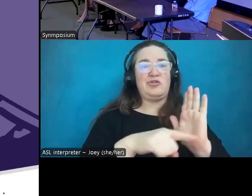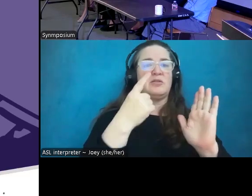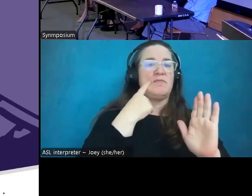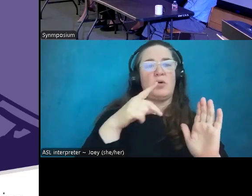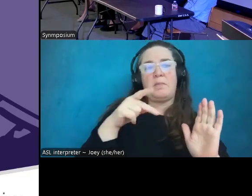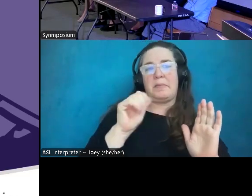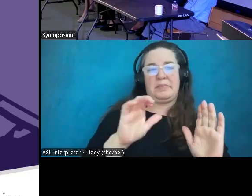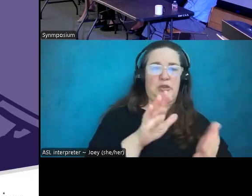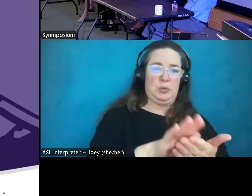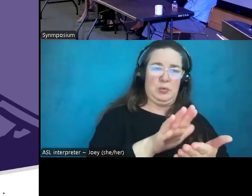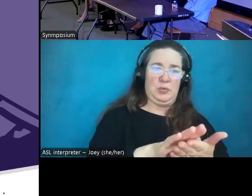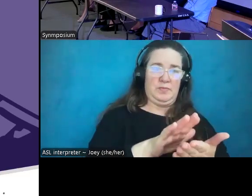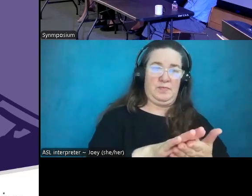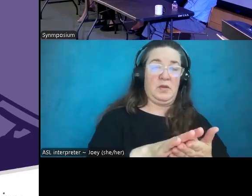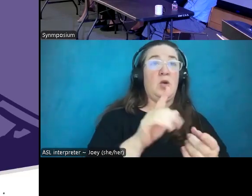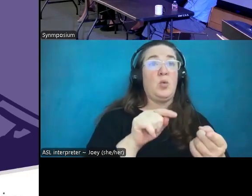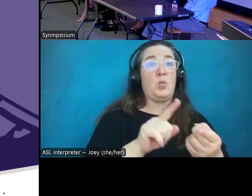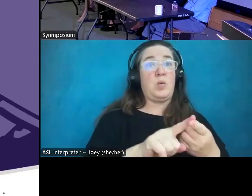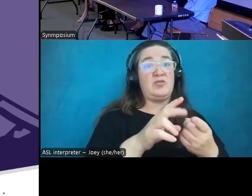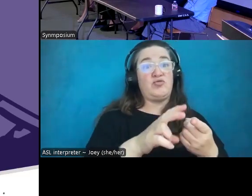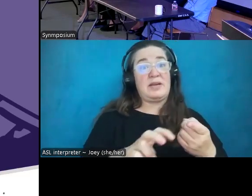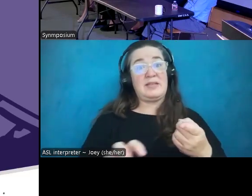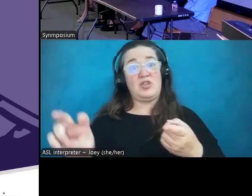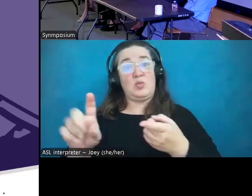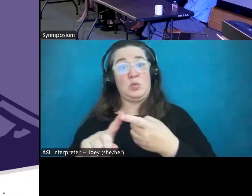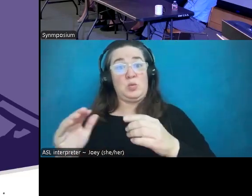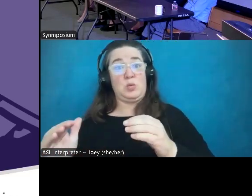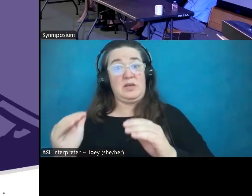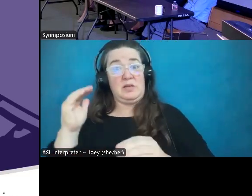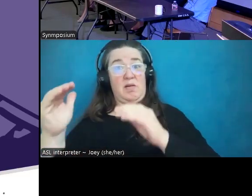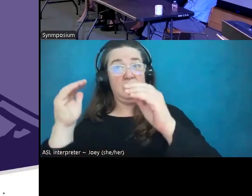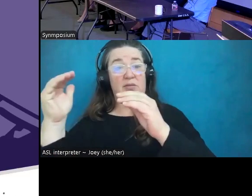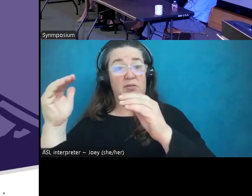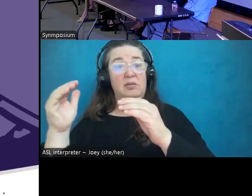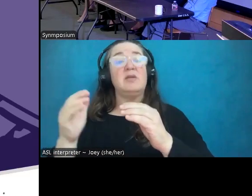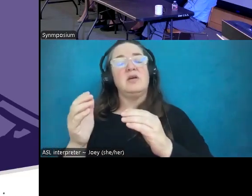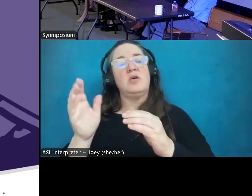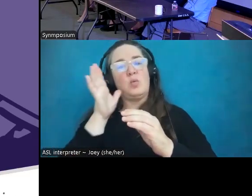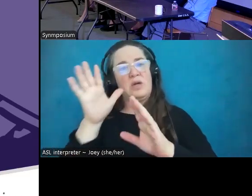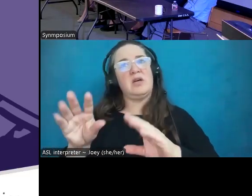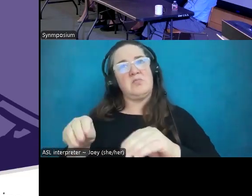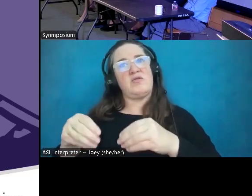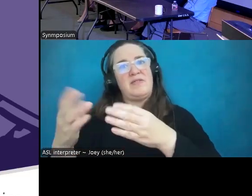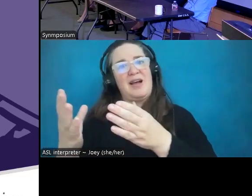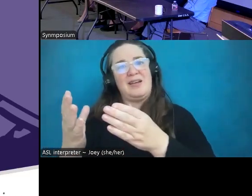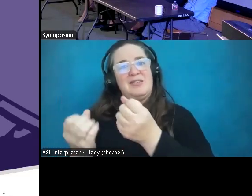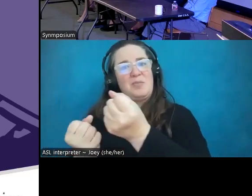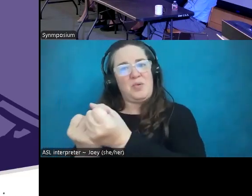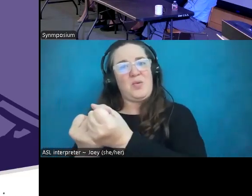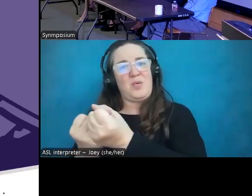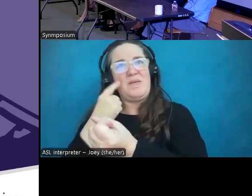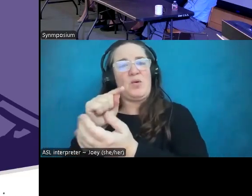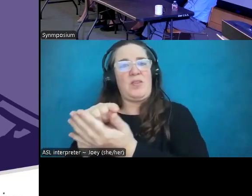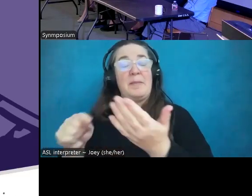And once they enter adulthood and they have jobs, that continues to carry with them. If we don't put those plans in